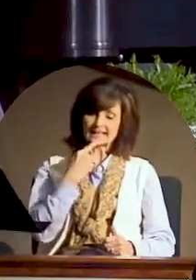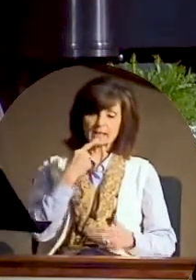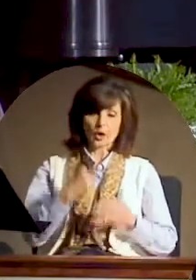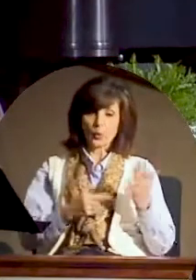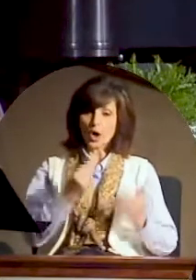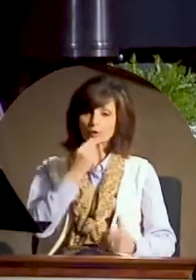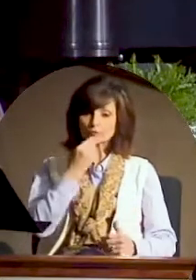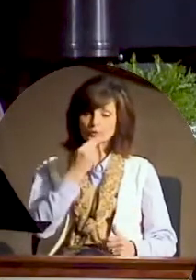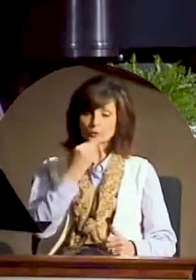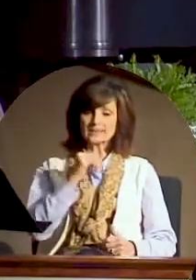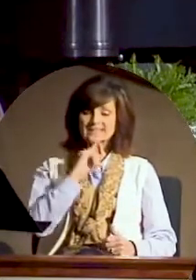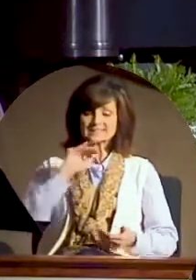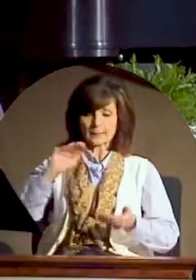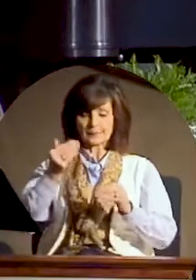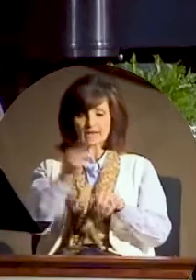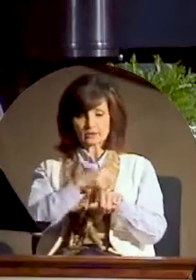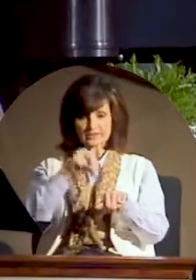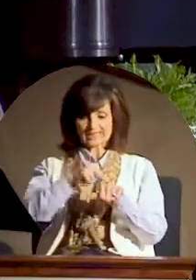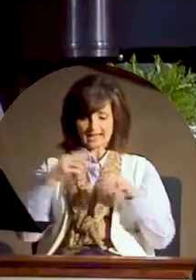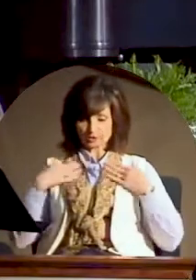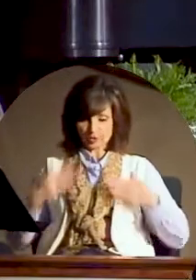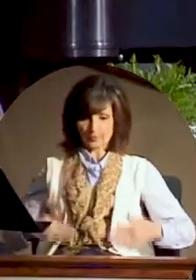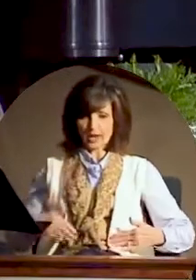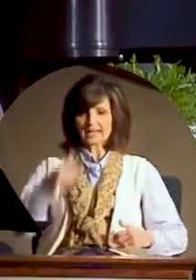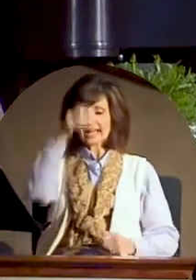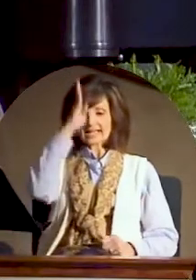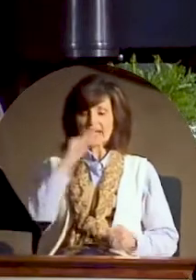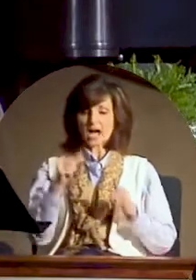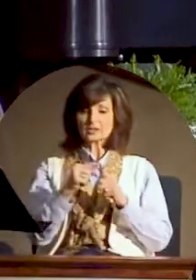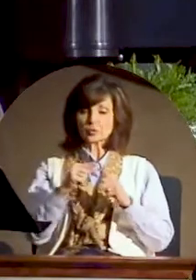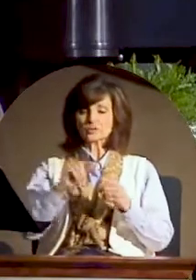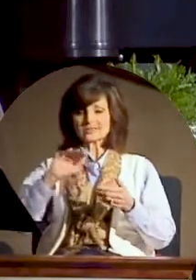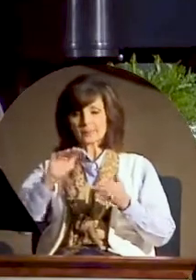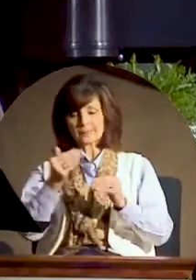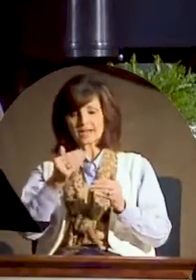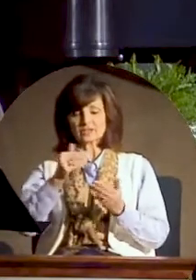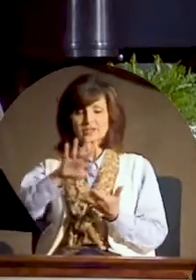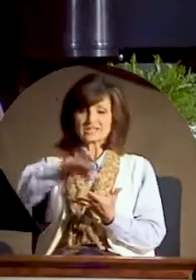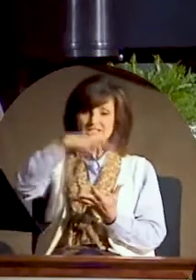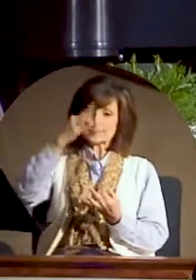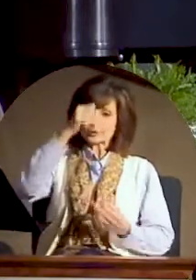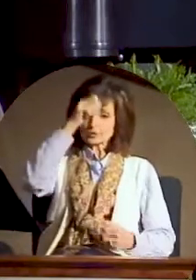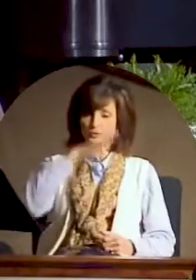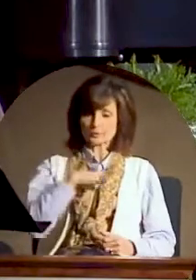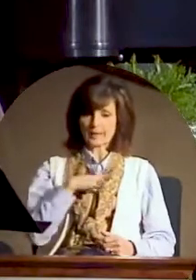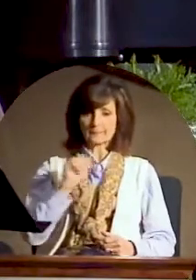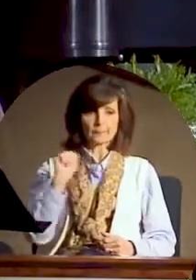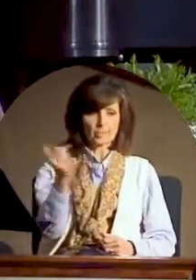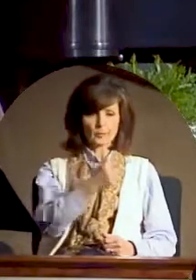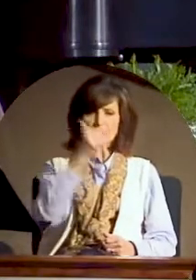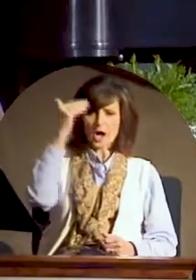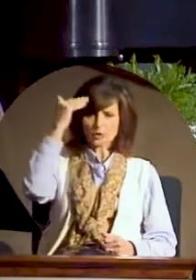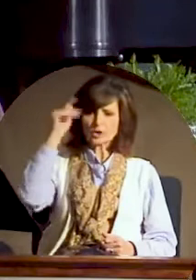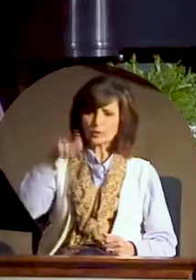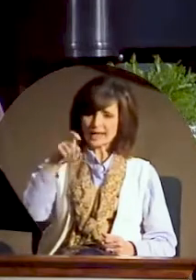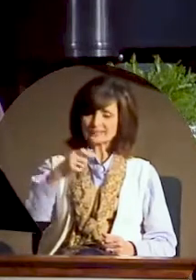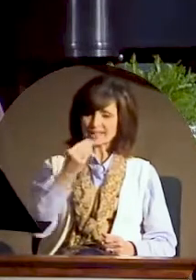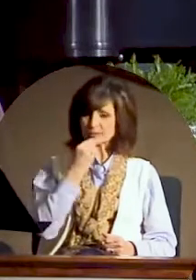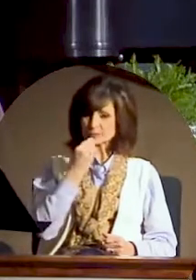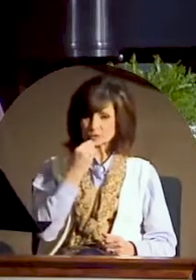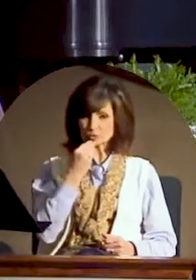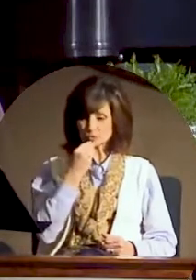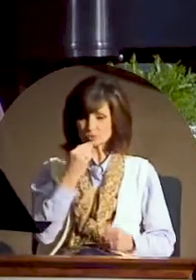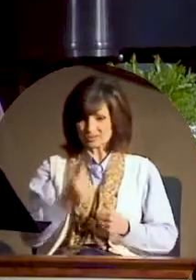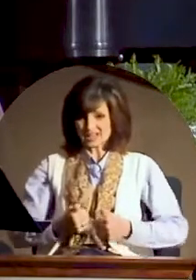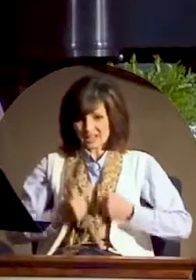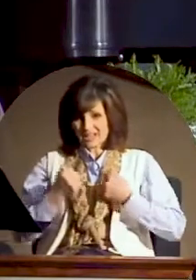is to the natural body, the word of God is to the spiritual man. Now, we all know that we have to have food to sustain